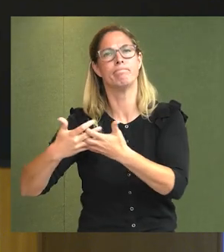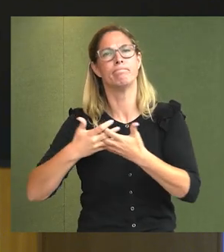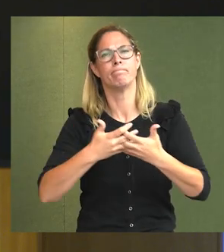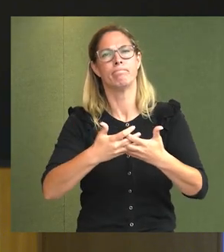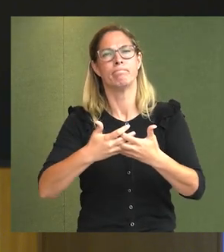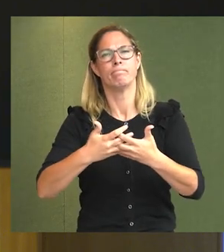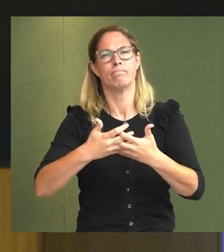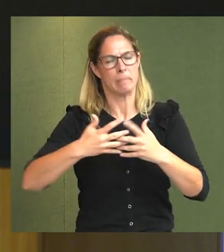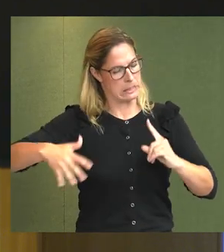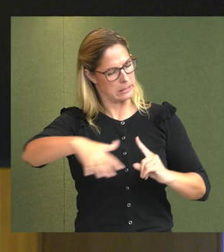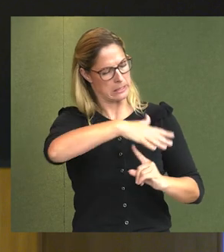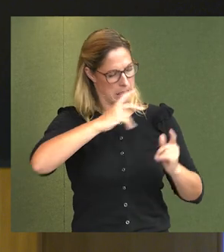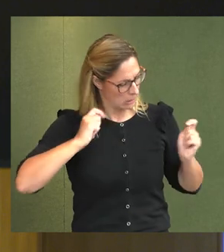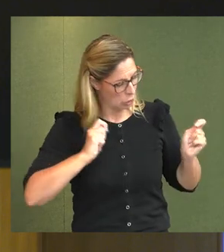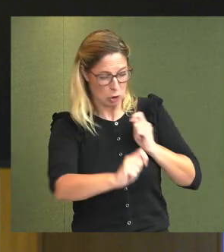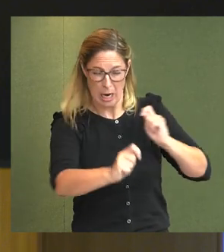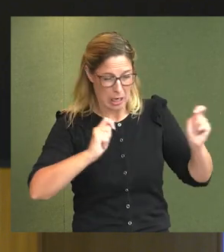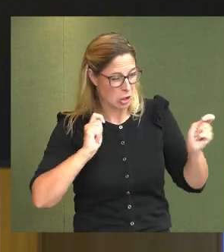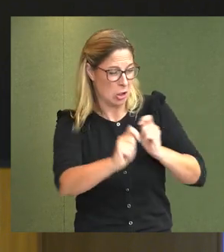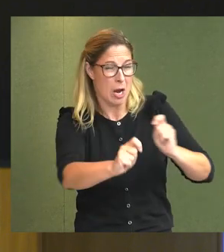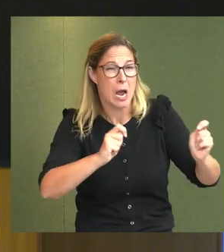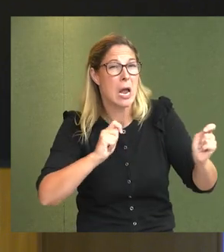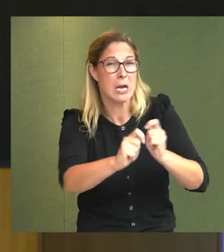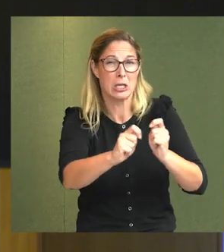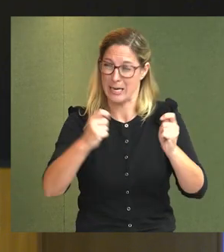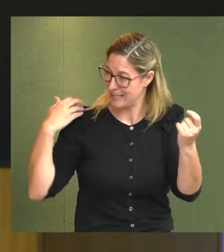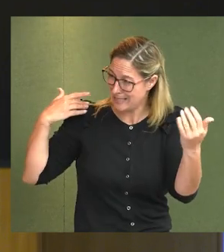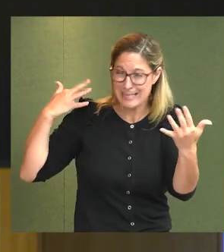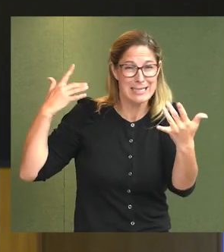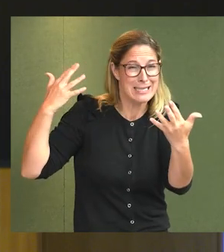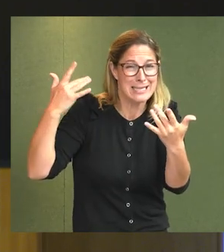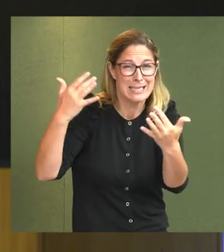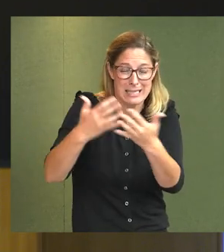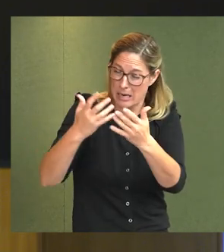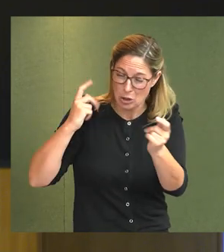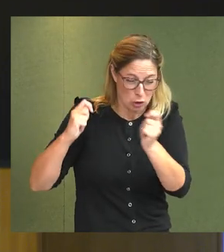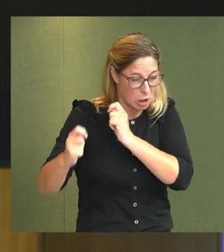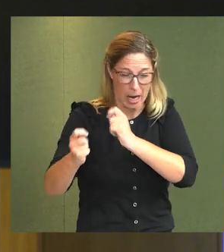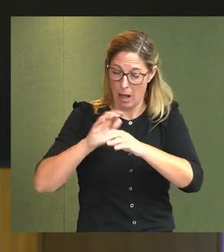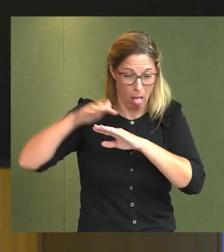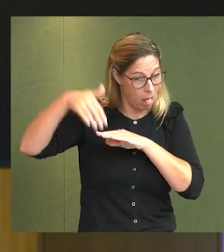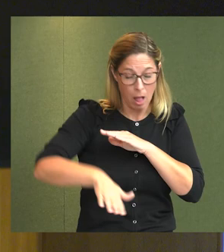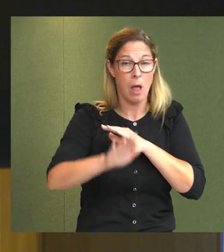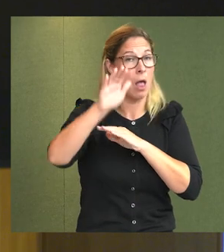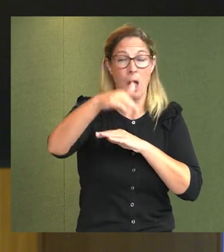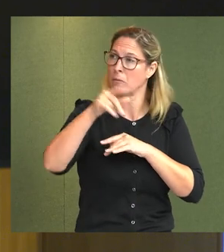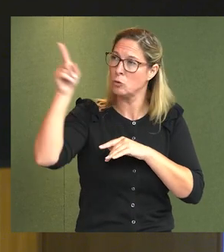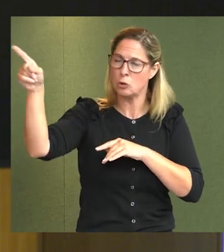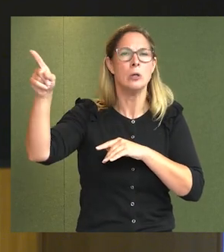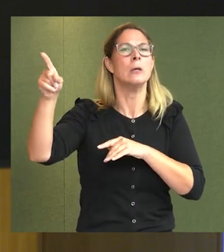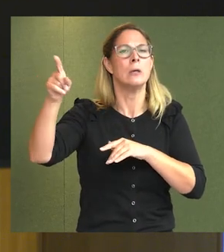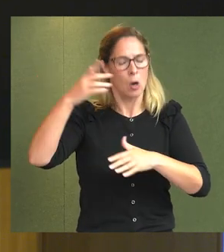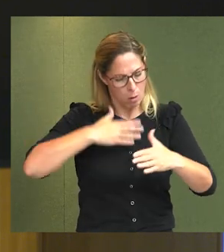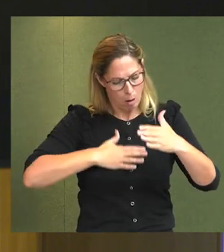change swirled around her, decade after decade, she offered continuity and